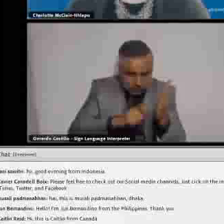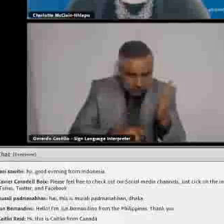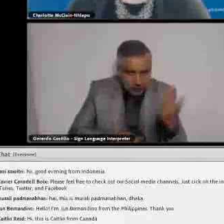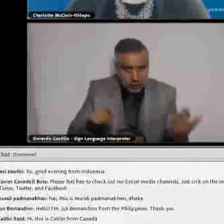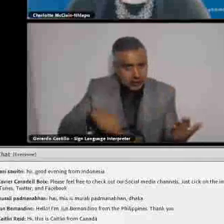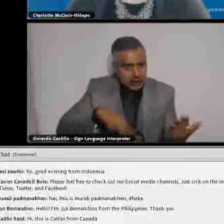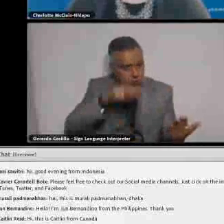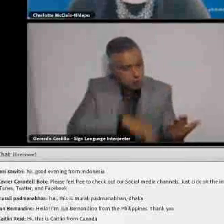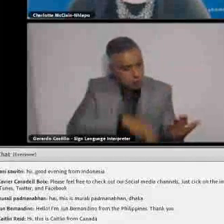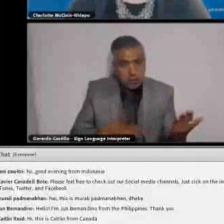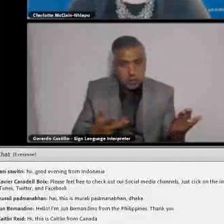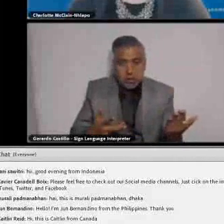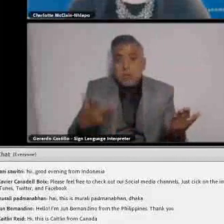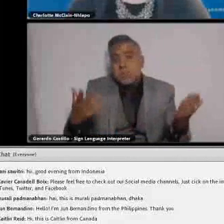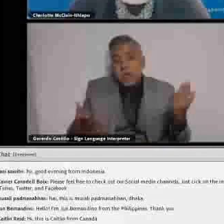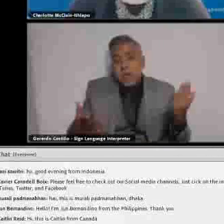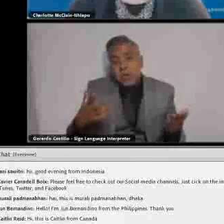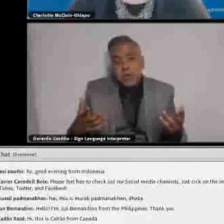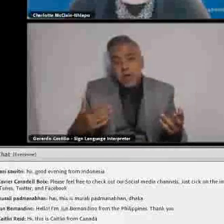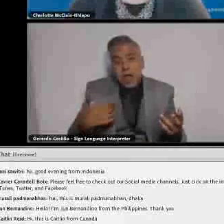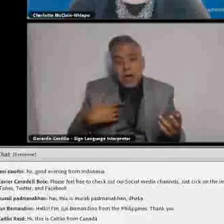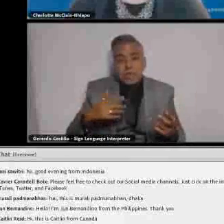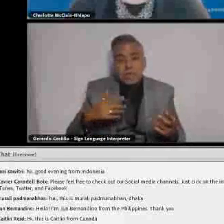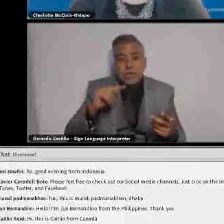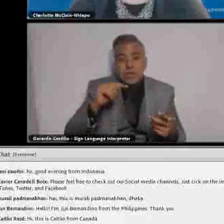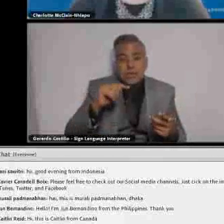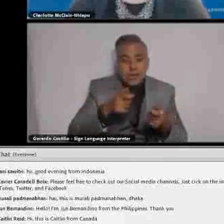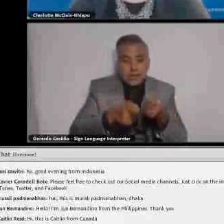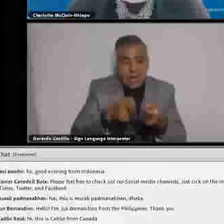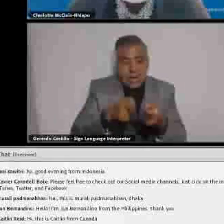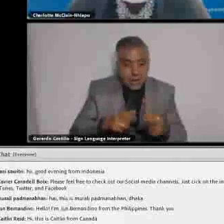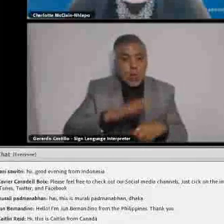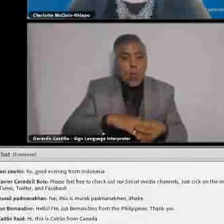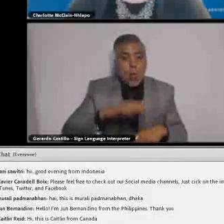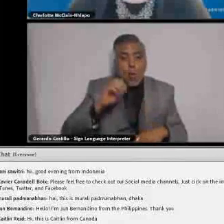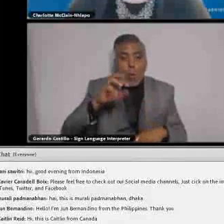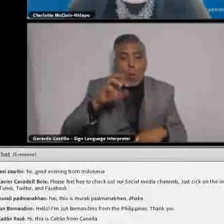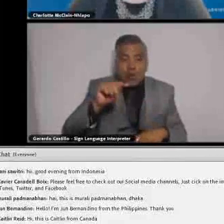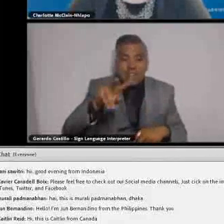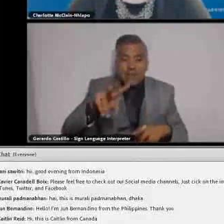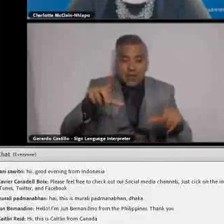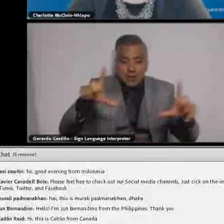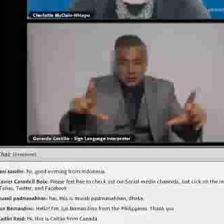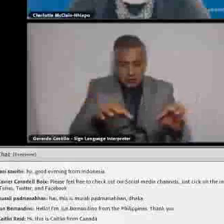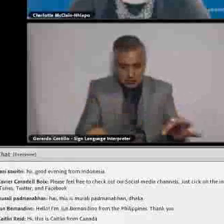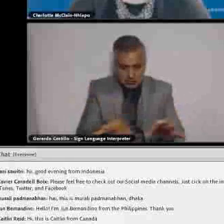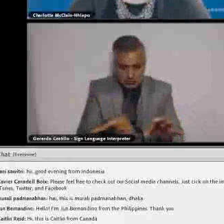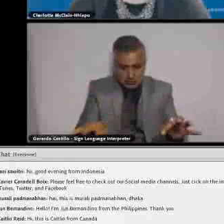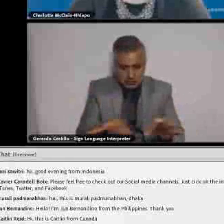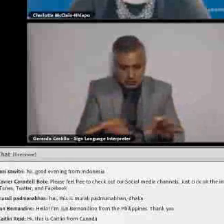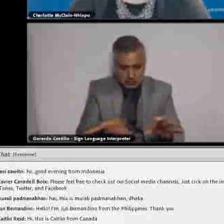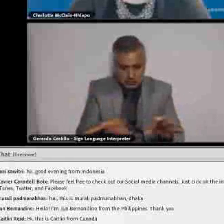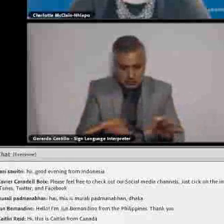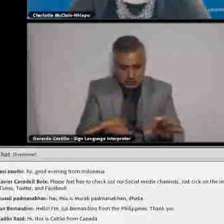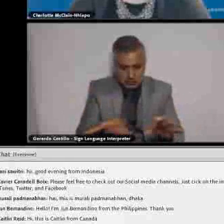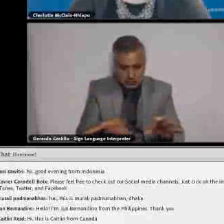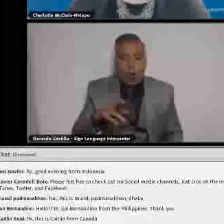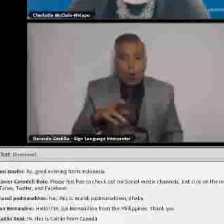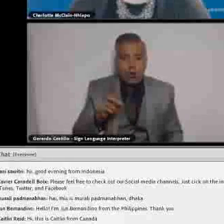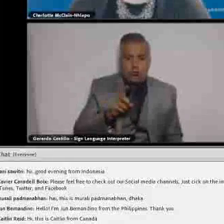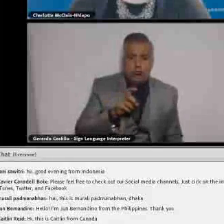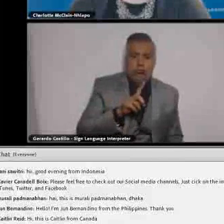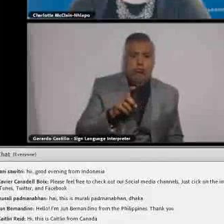They may only have emergency warnings in text forms on a television, and then the difficulties around navigating